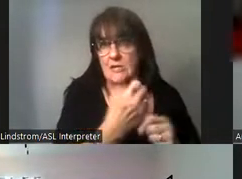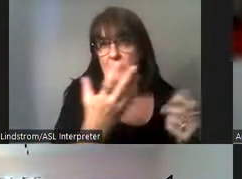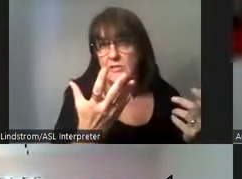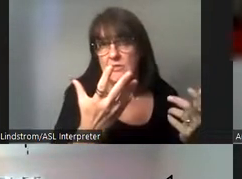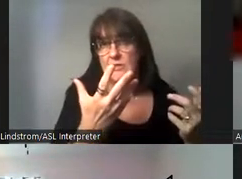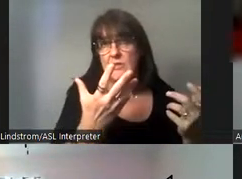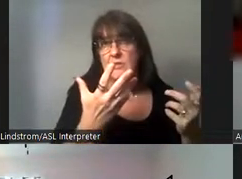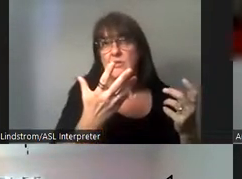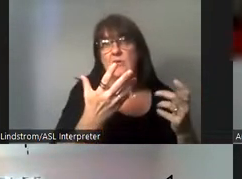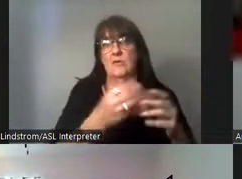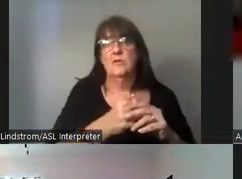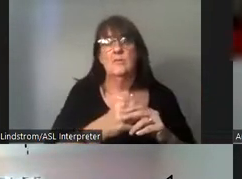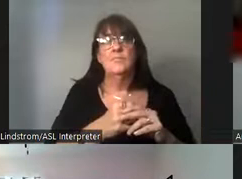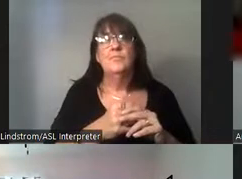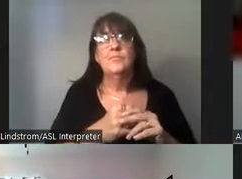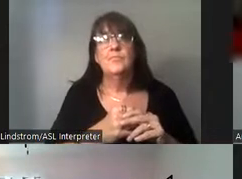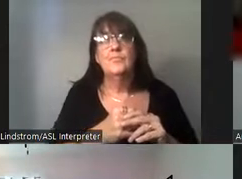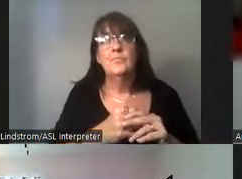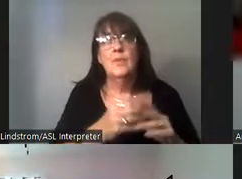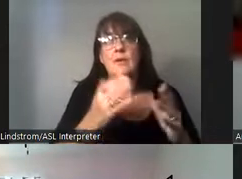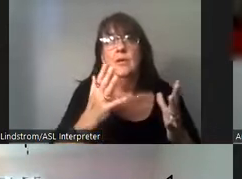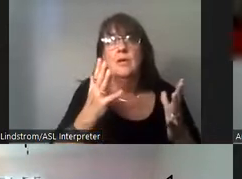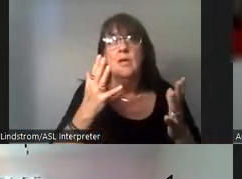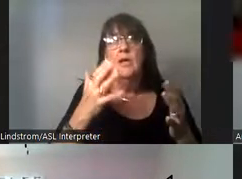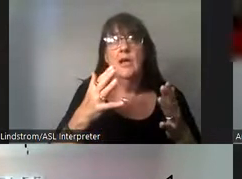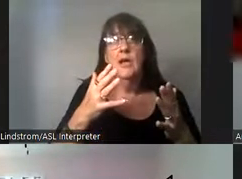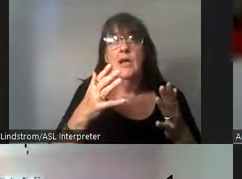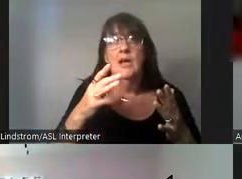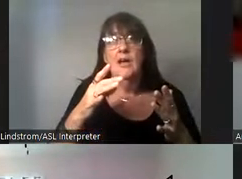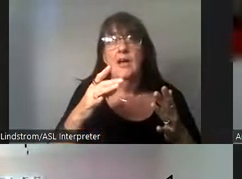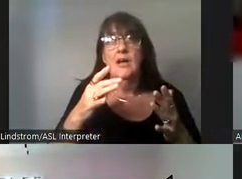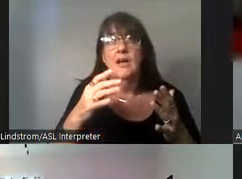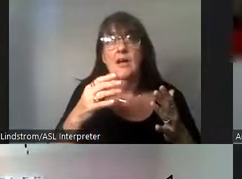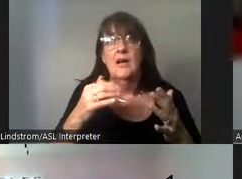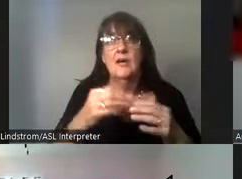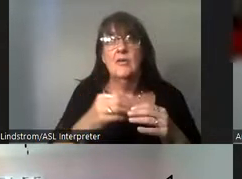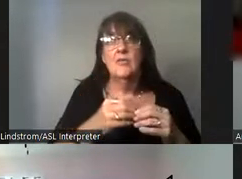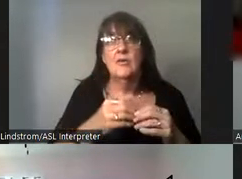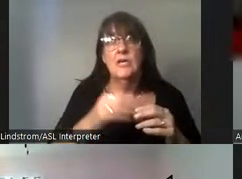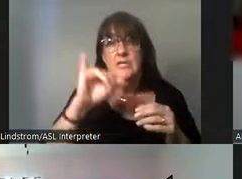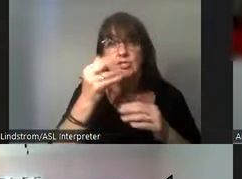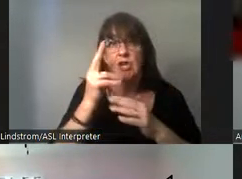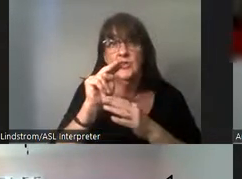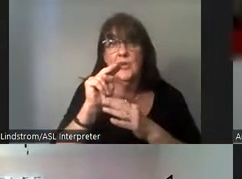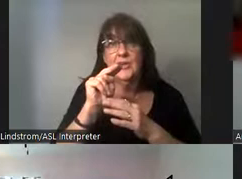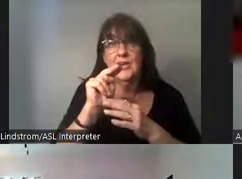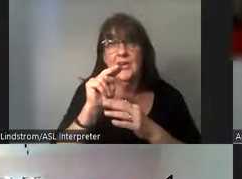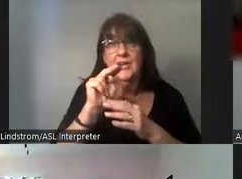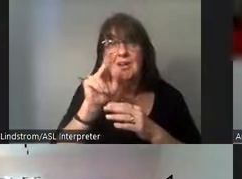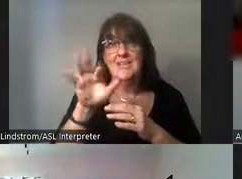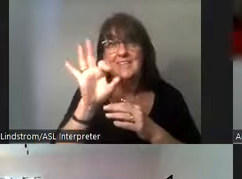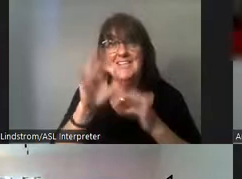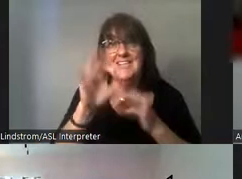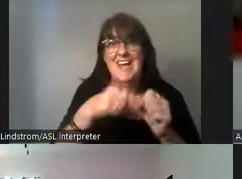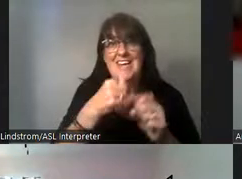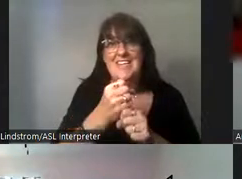DOD, and then 10 years, which I found out today, I will have in January. I said 9 years, but someone corrected